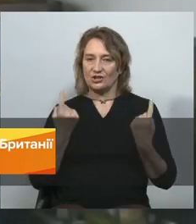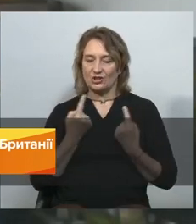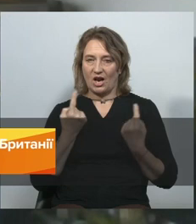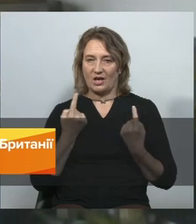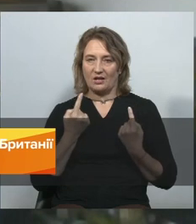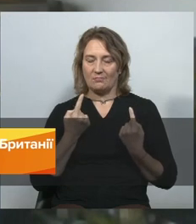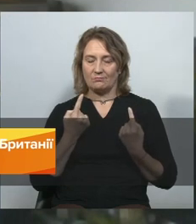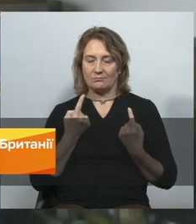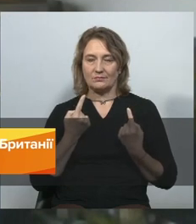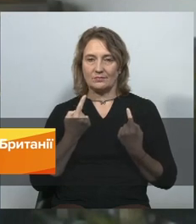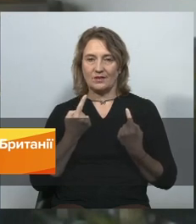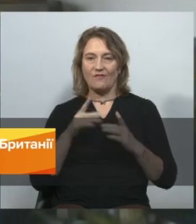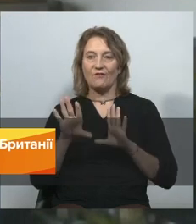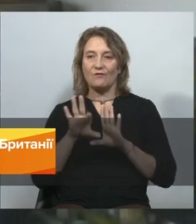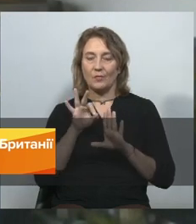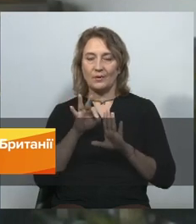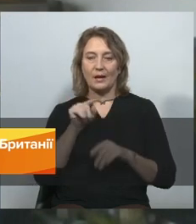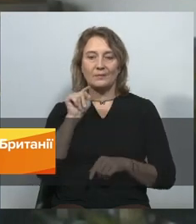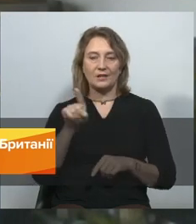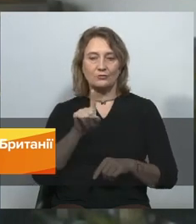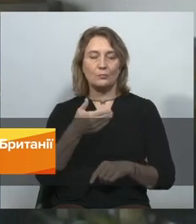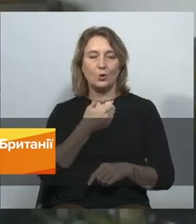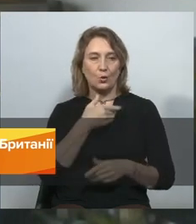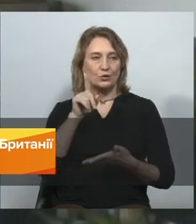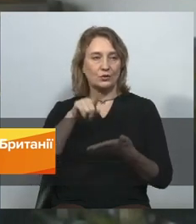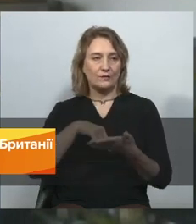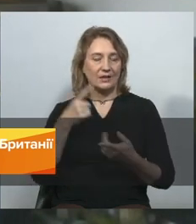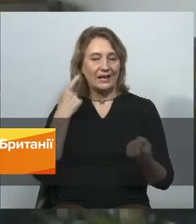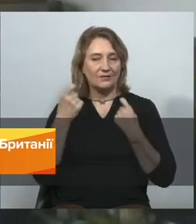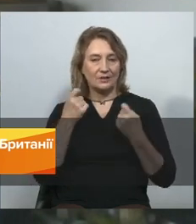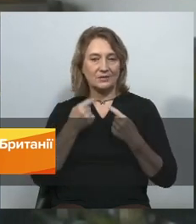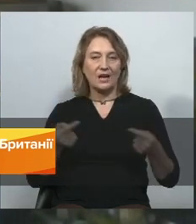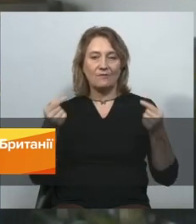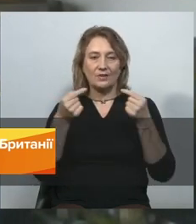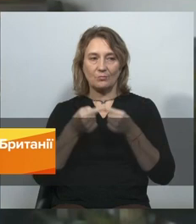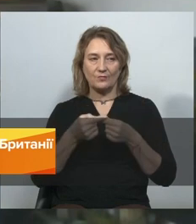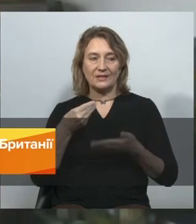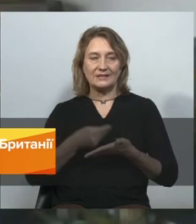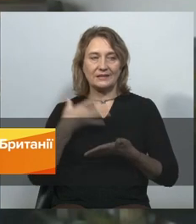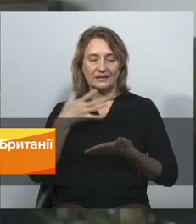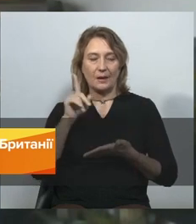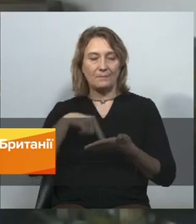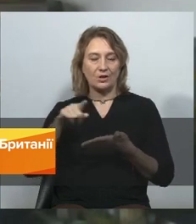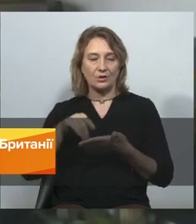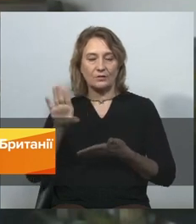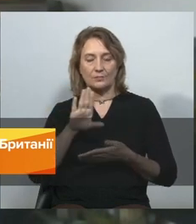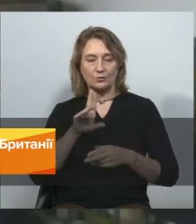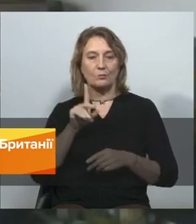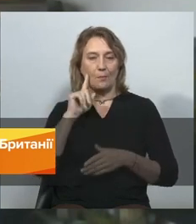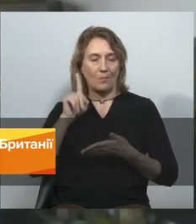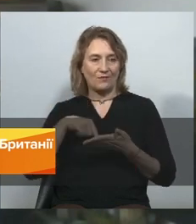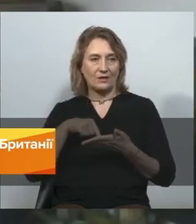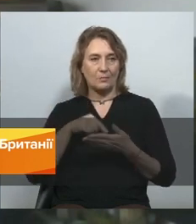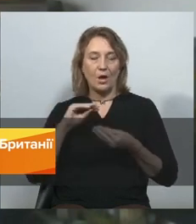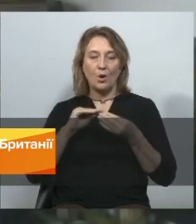believe information if it aligns with our previously held beliefs. The problem with that is that that affects us so many different ways.